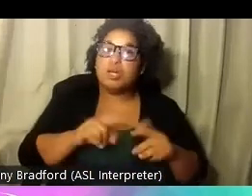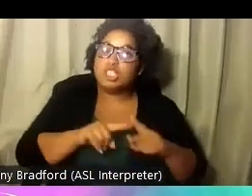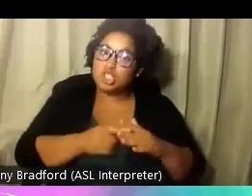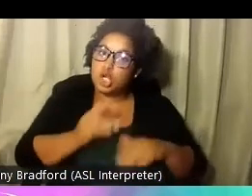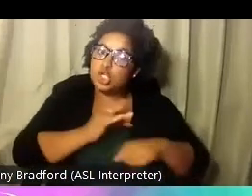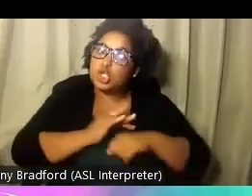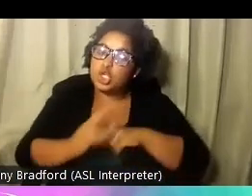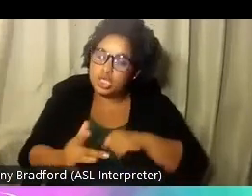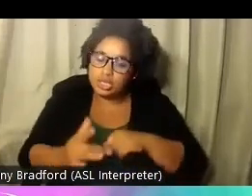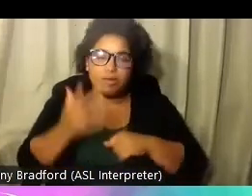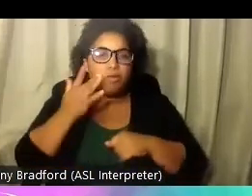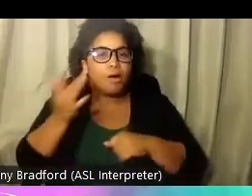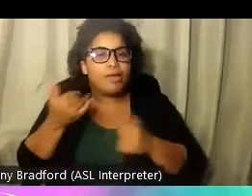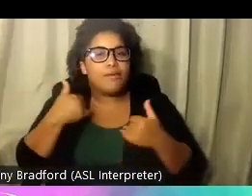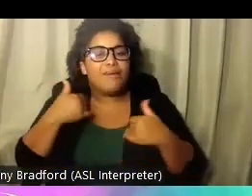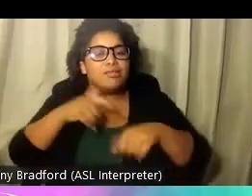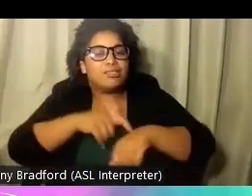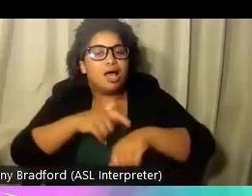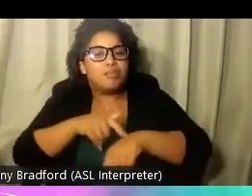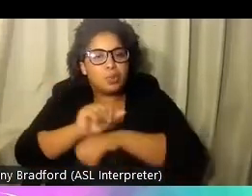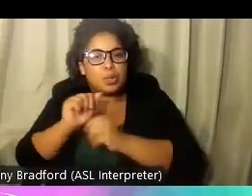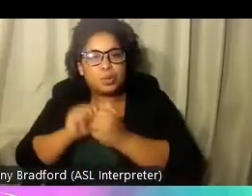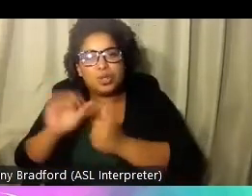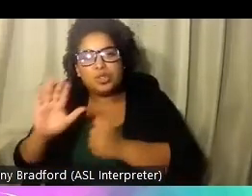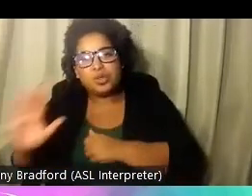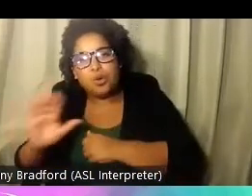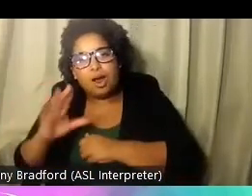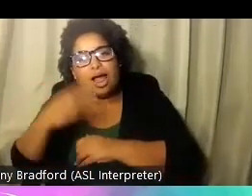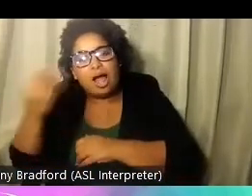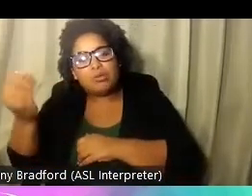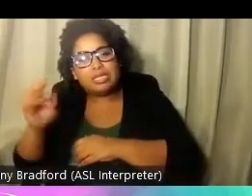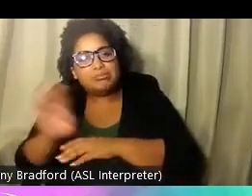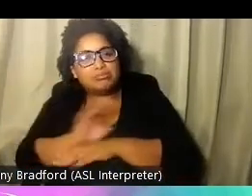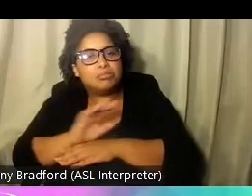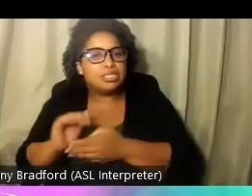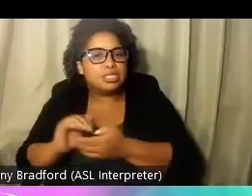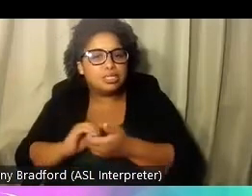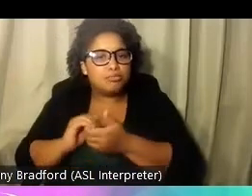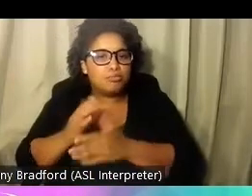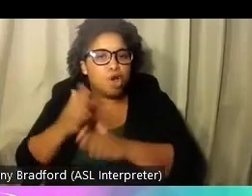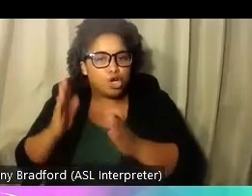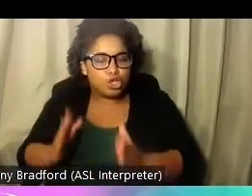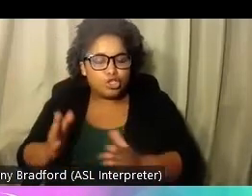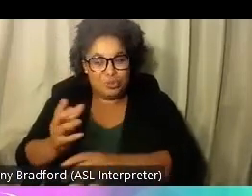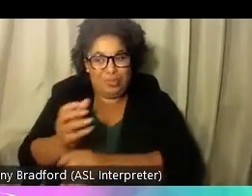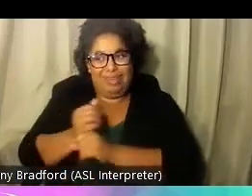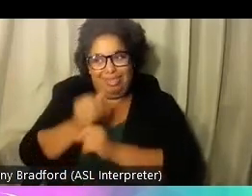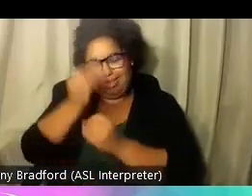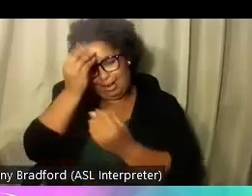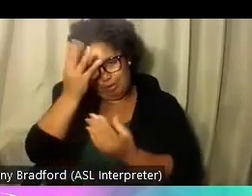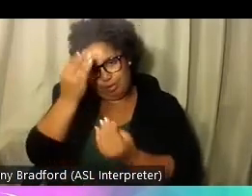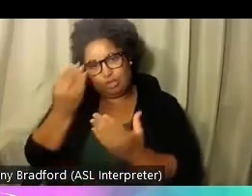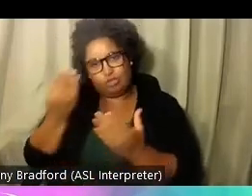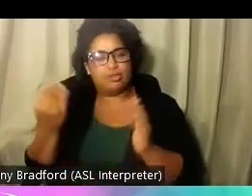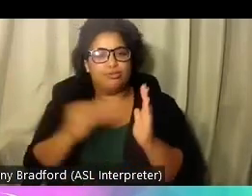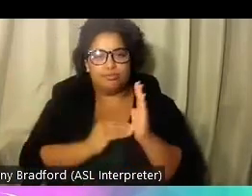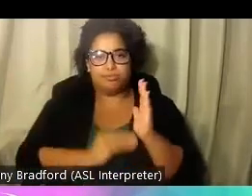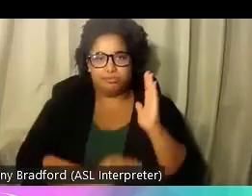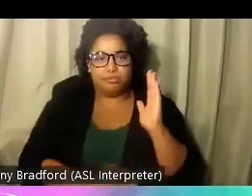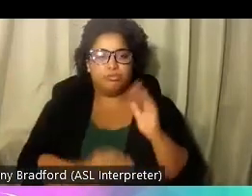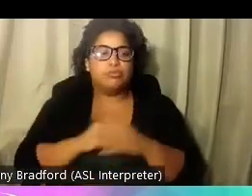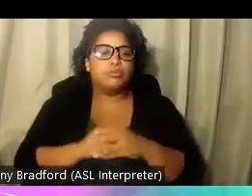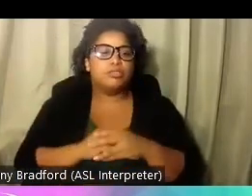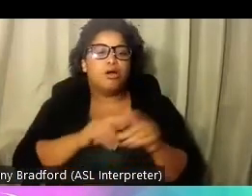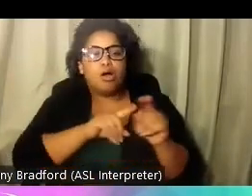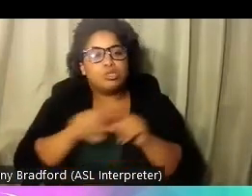so that you have time to work with your outside business partners to get the data that you need. Also, depending on